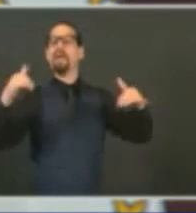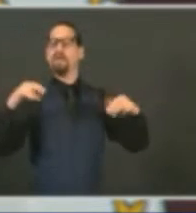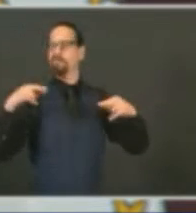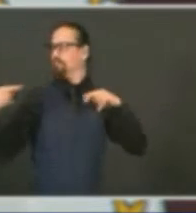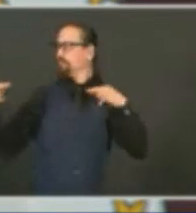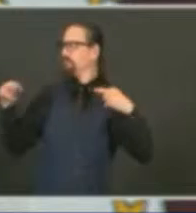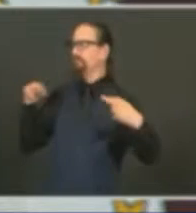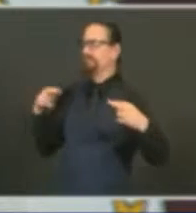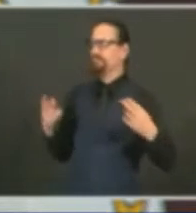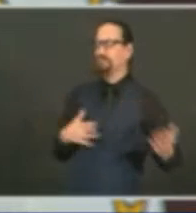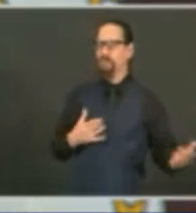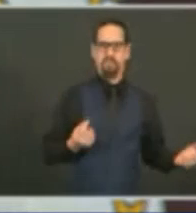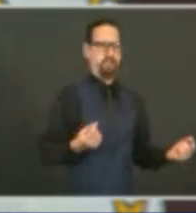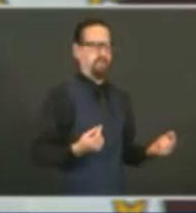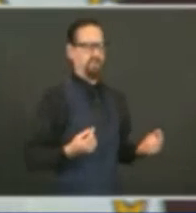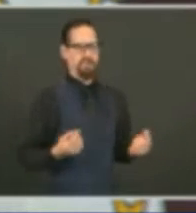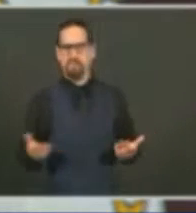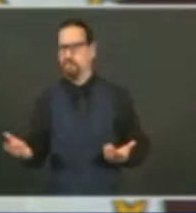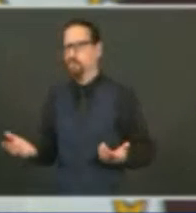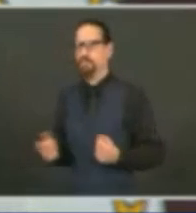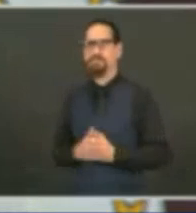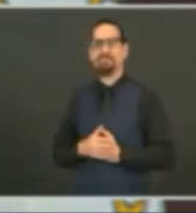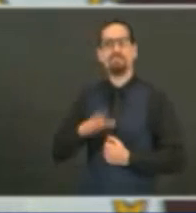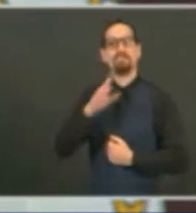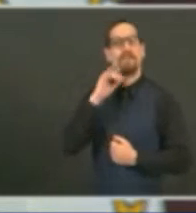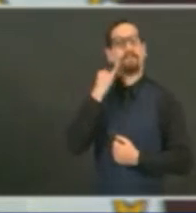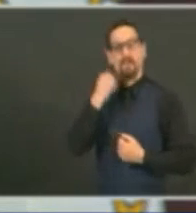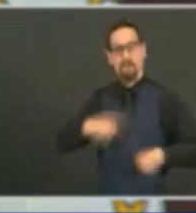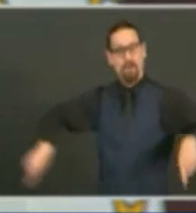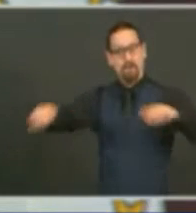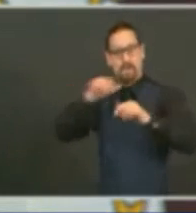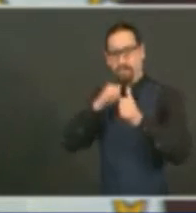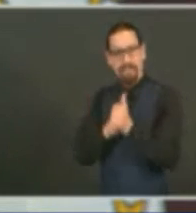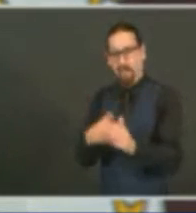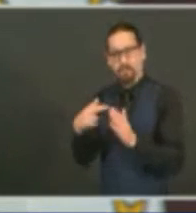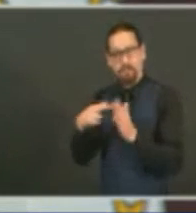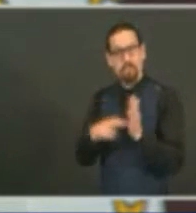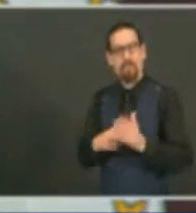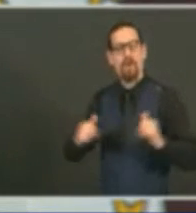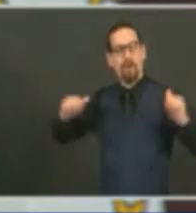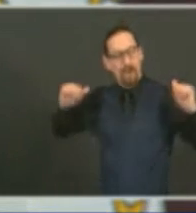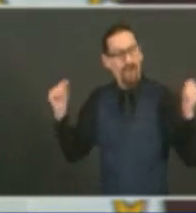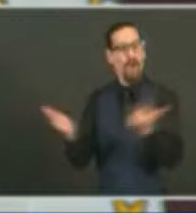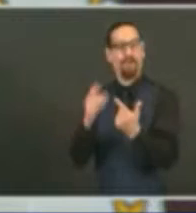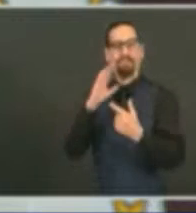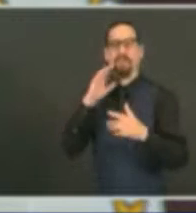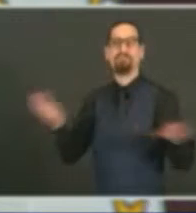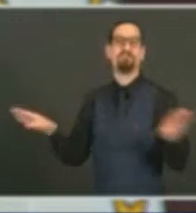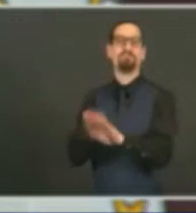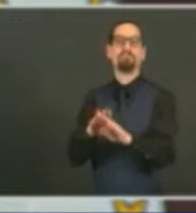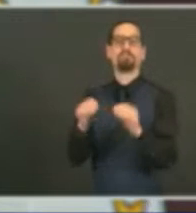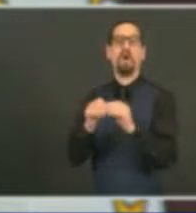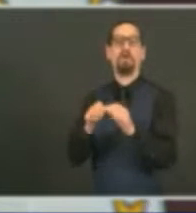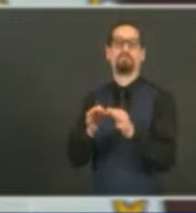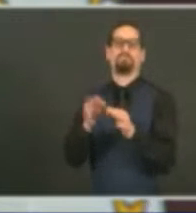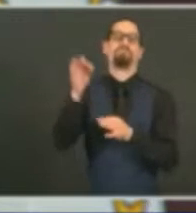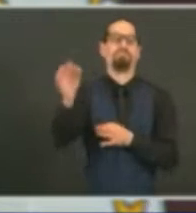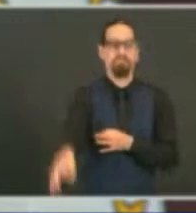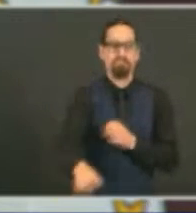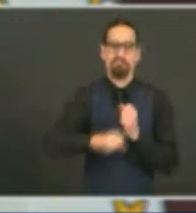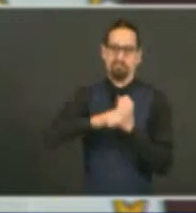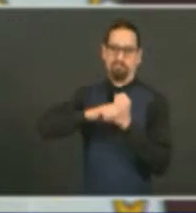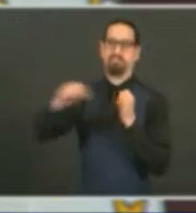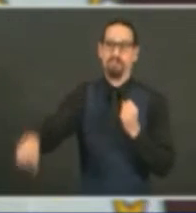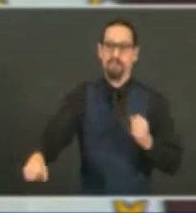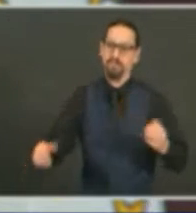time? Because if everybody doesn't follow the rules, then everybody will be shut down longer. That was exactly my point, which is